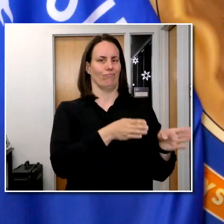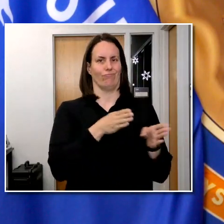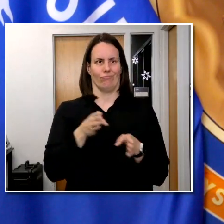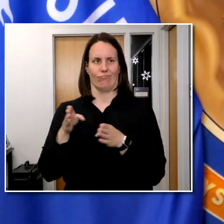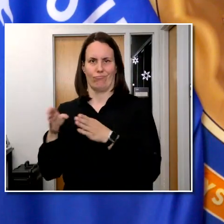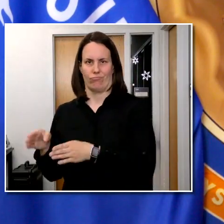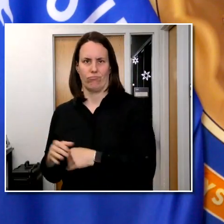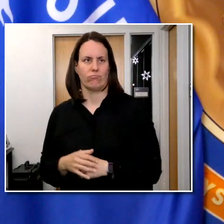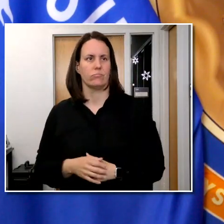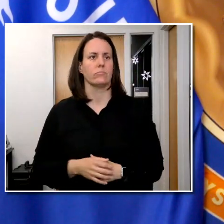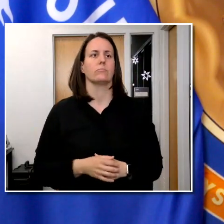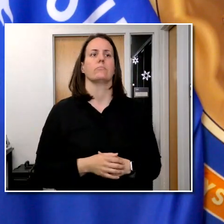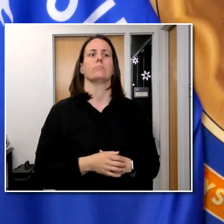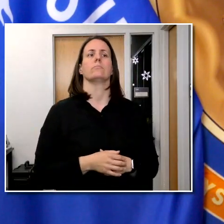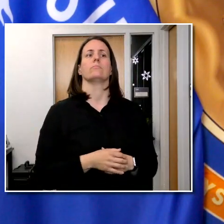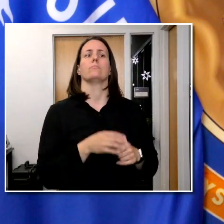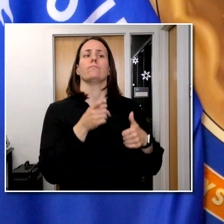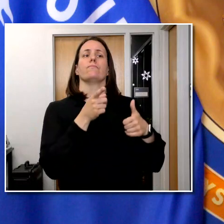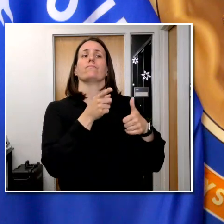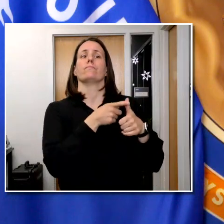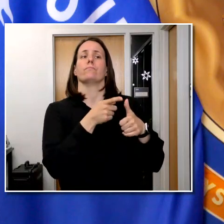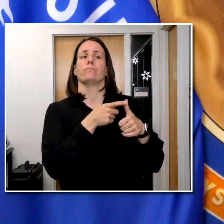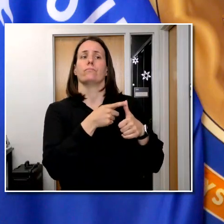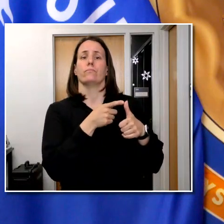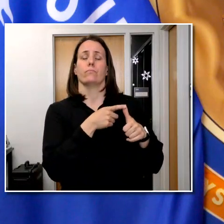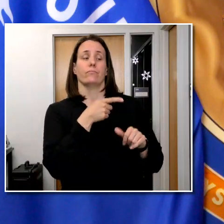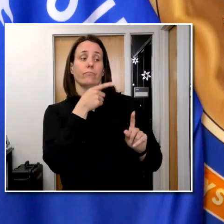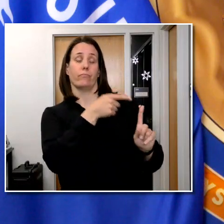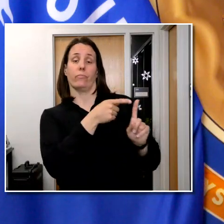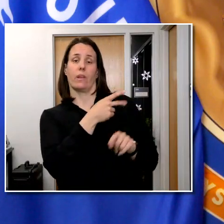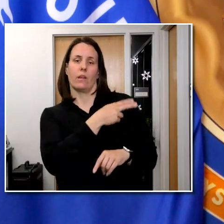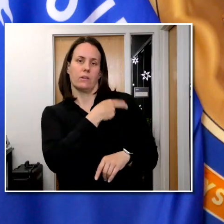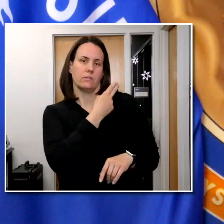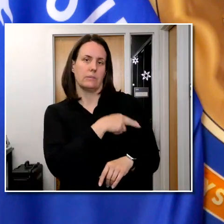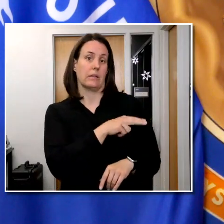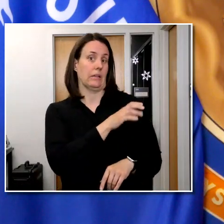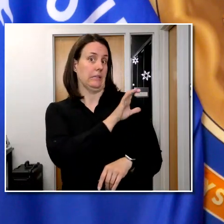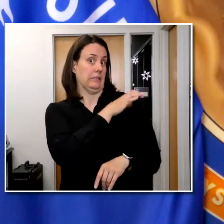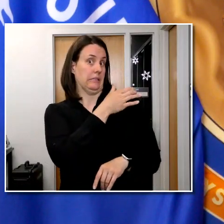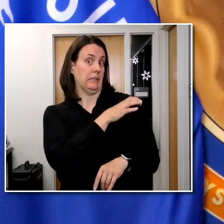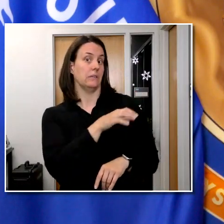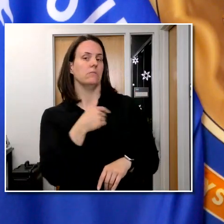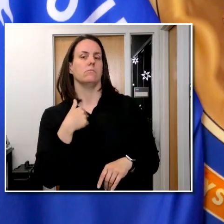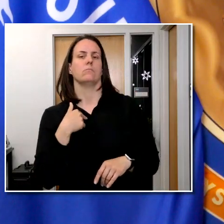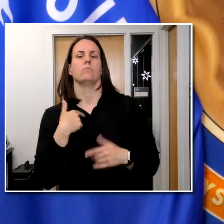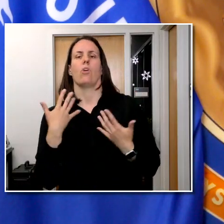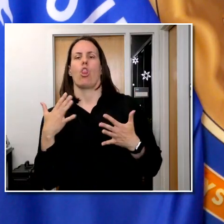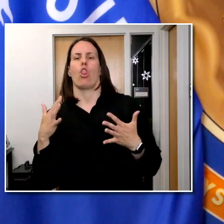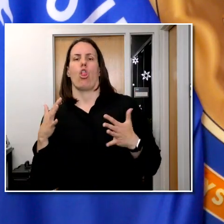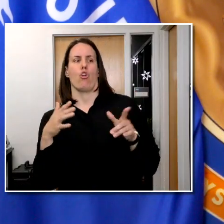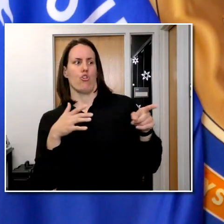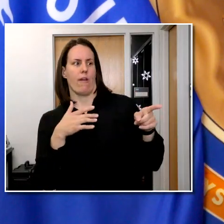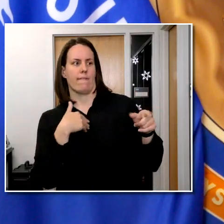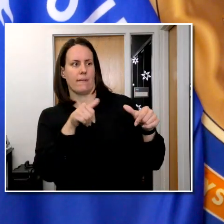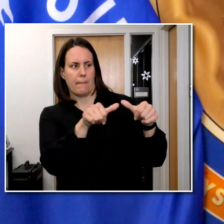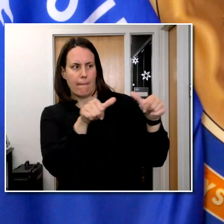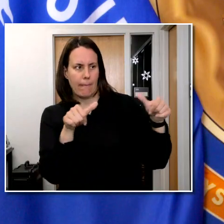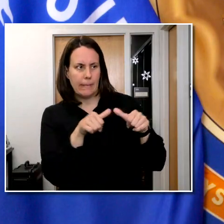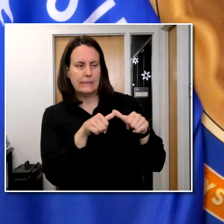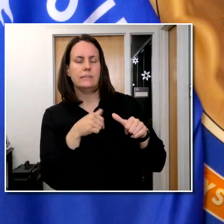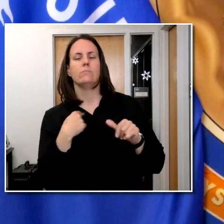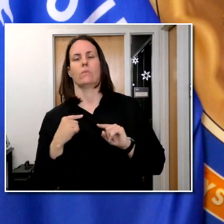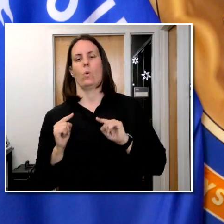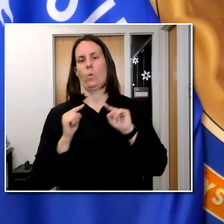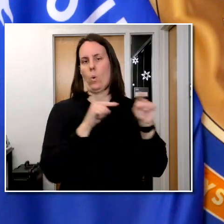staff at a medical facility, whether it's a hospital or a clinic. The other one would be to do an outbreak strategy where we